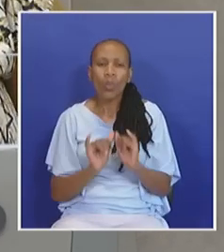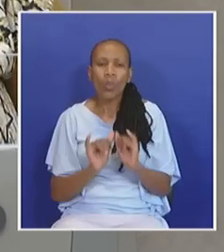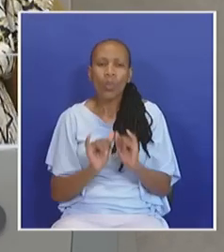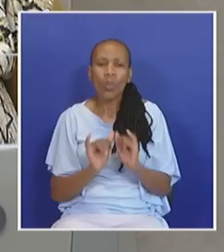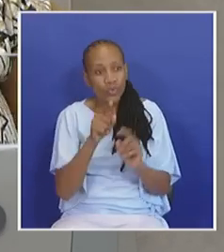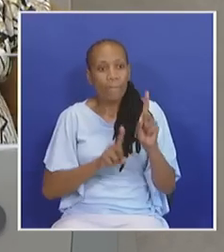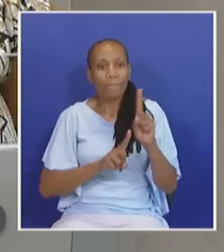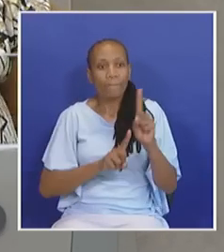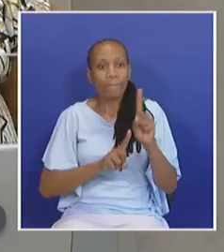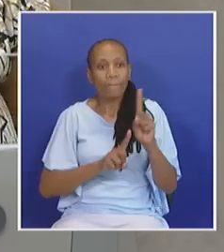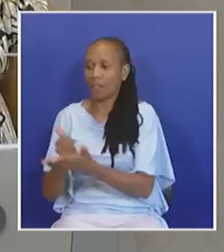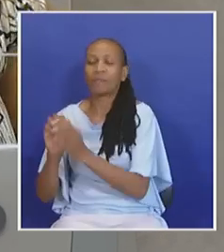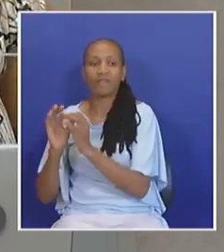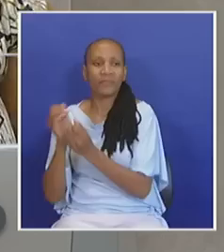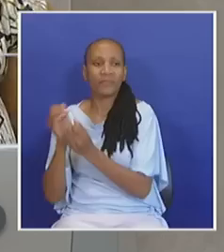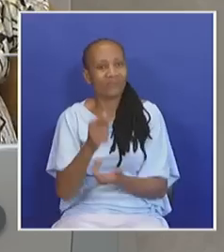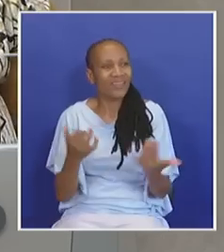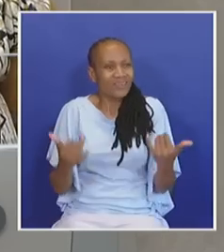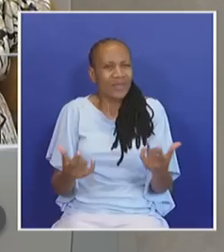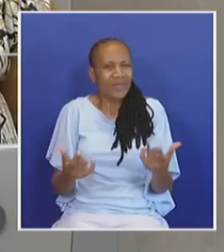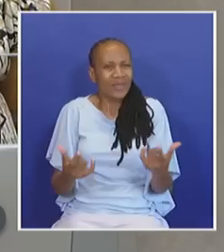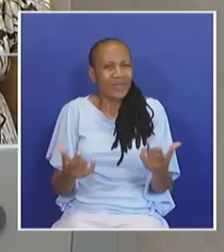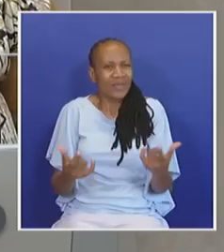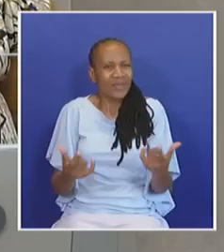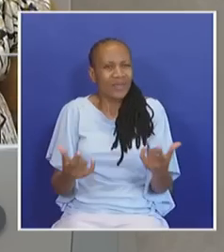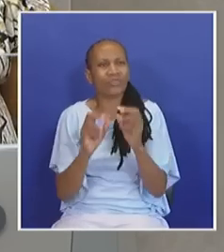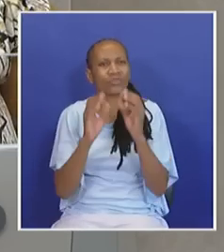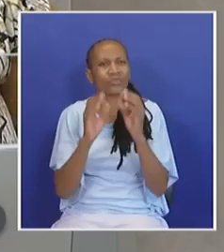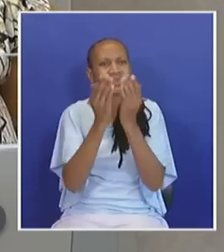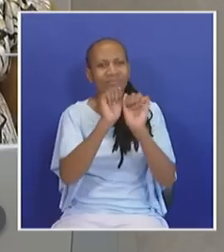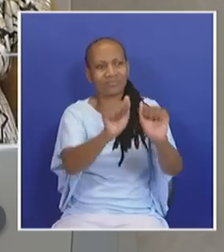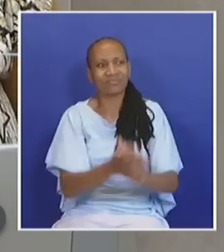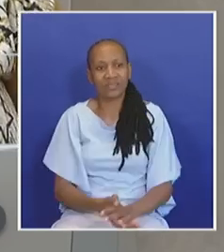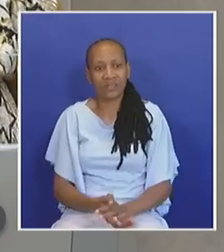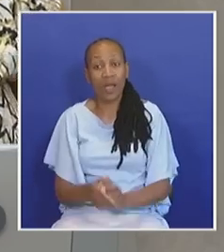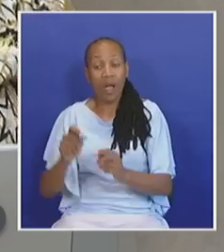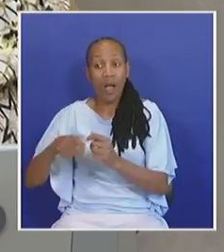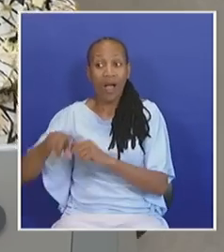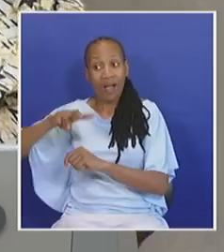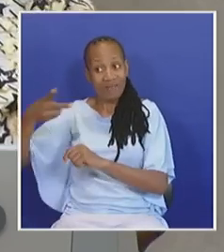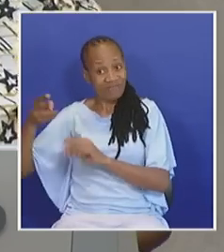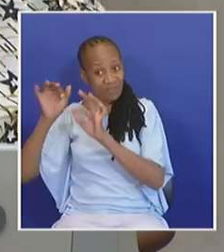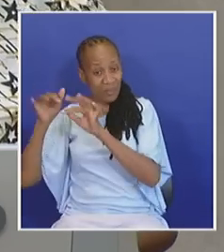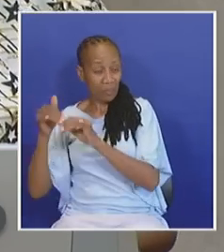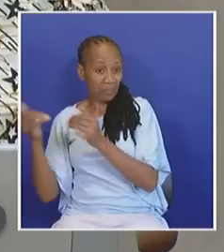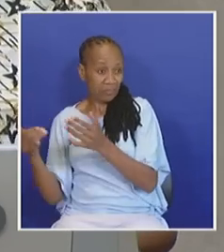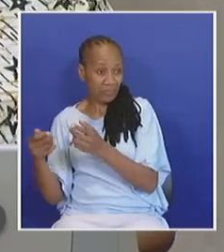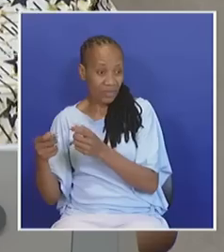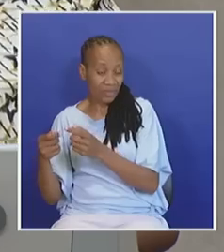Those people who are inciting them, they have all what they need. They have money saved for their children. They